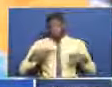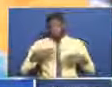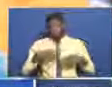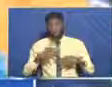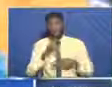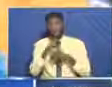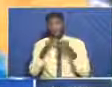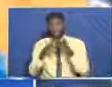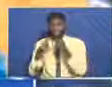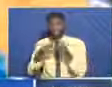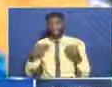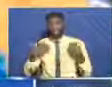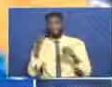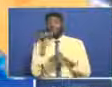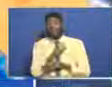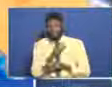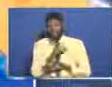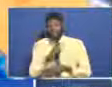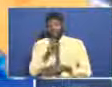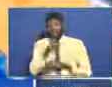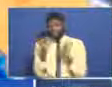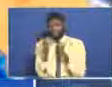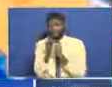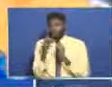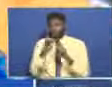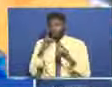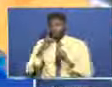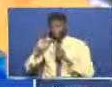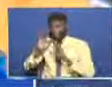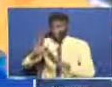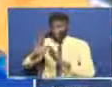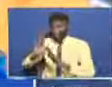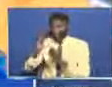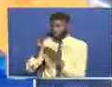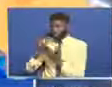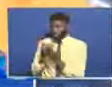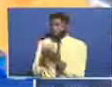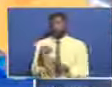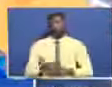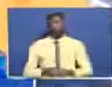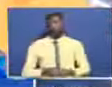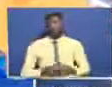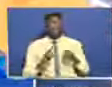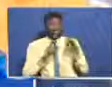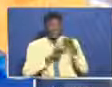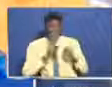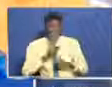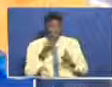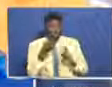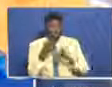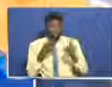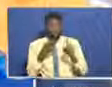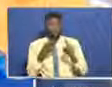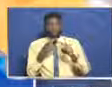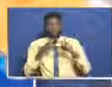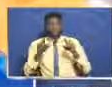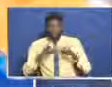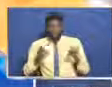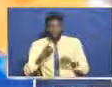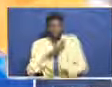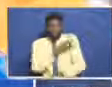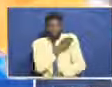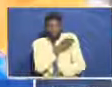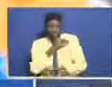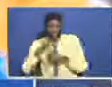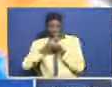Sunday, 113 from the home-based and isolation care program, while 64 are from various health facilities